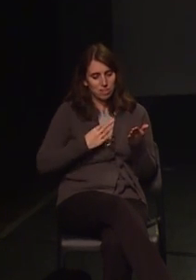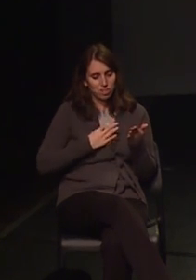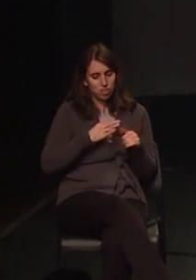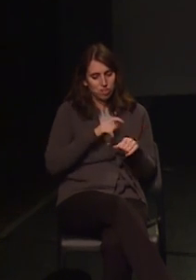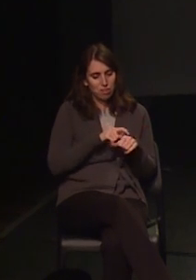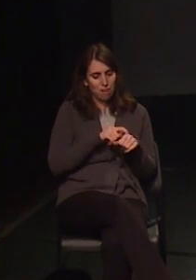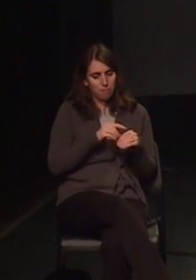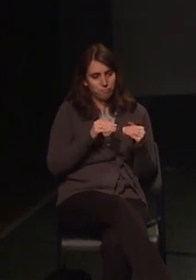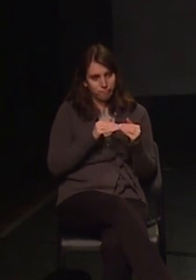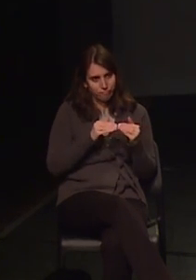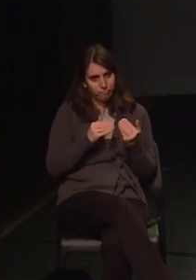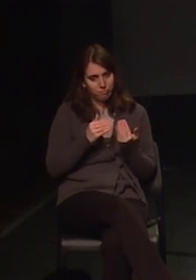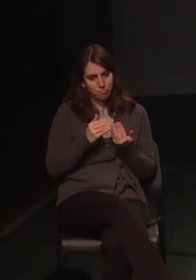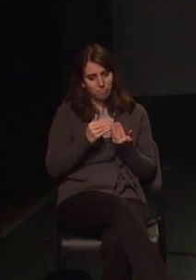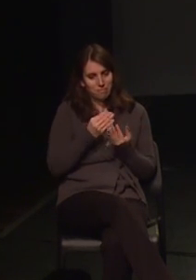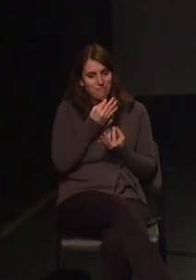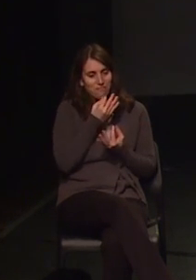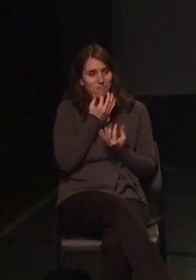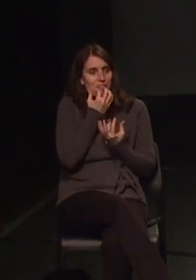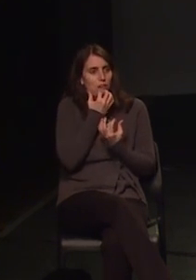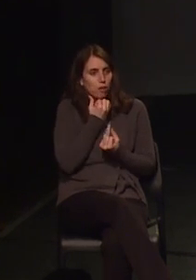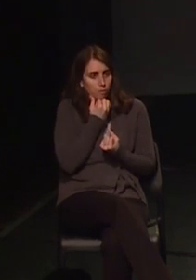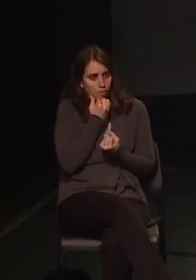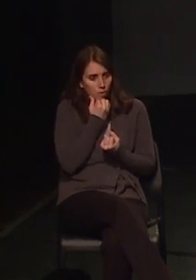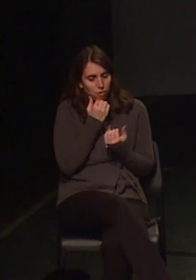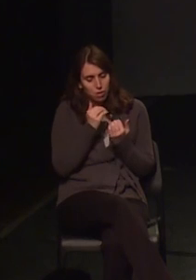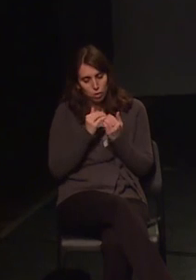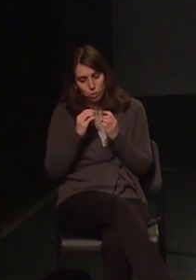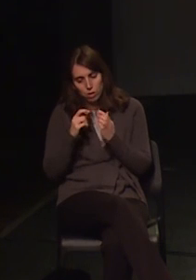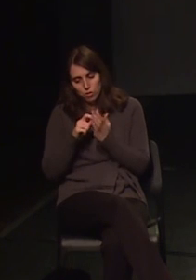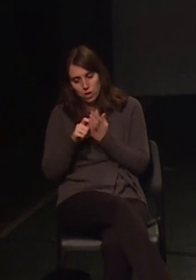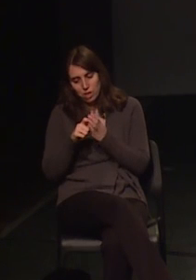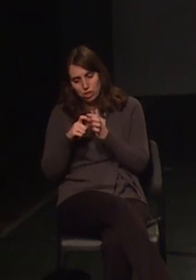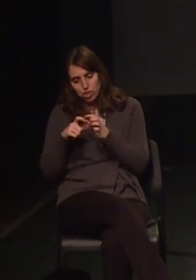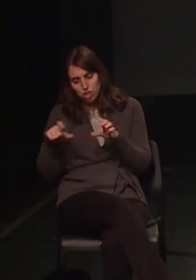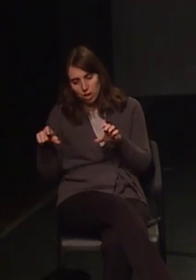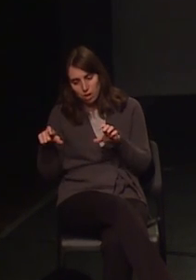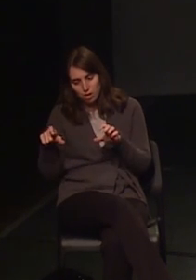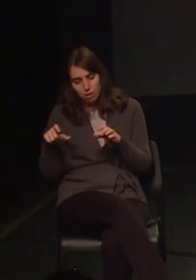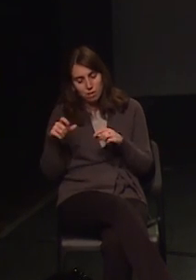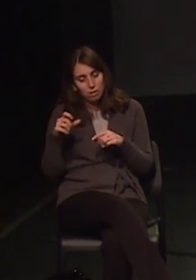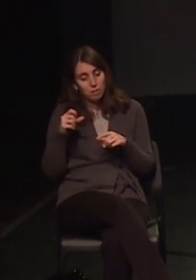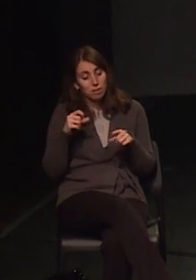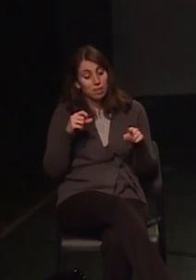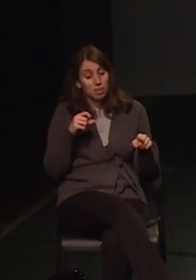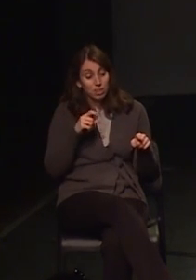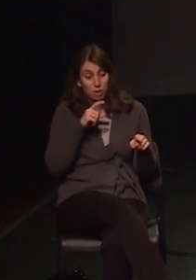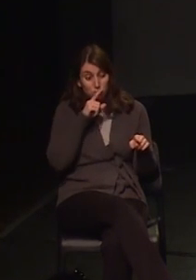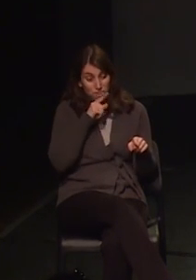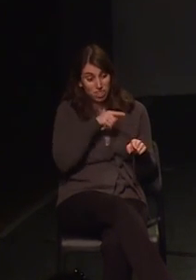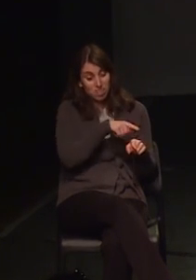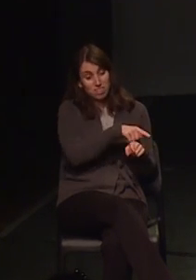checks. But that in fact, when you look at it per capita, they are as or more generous than